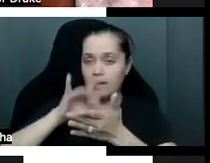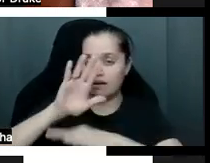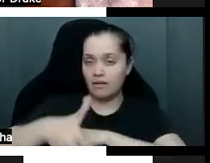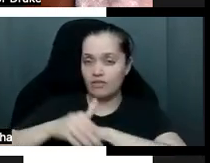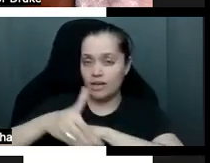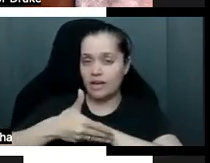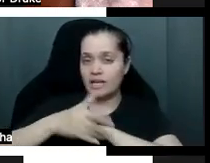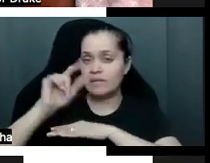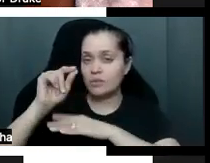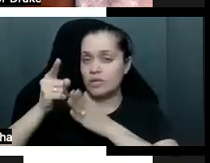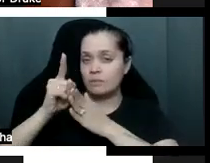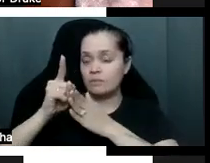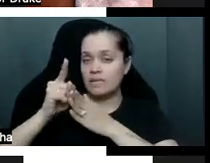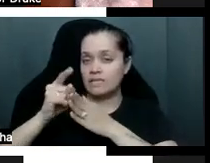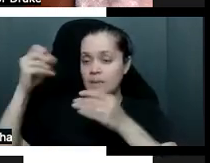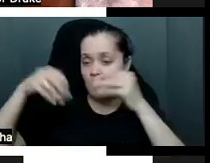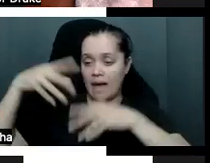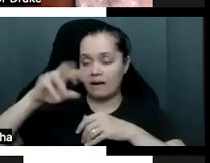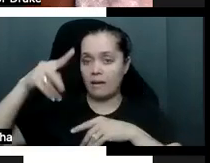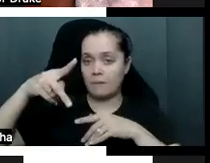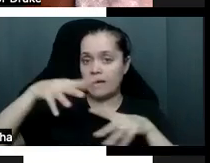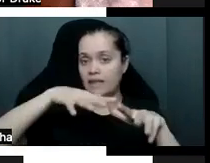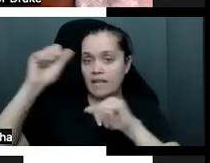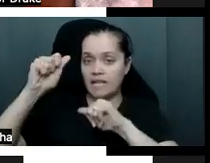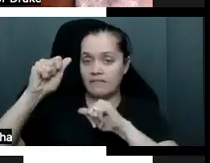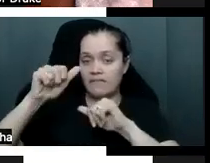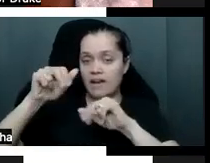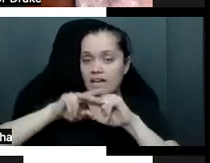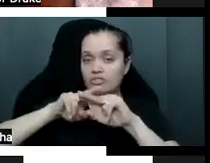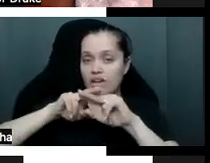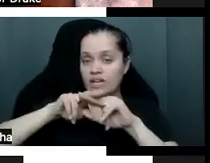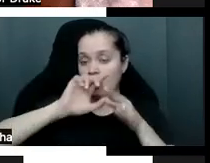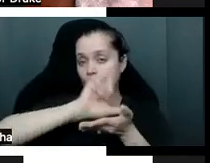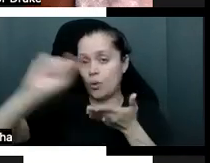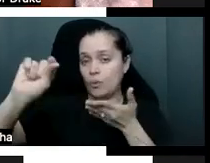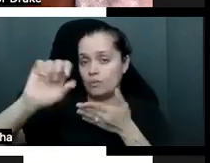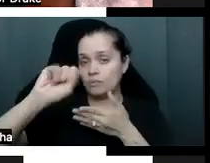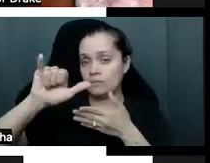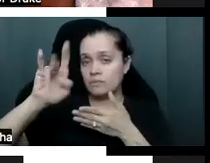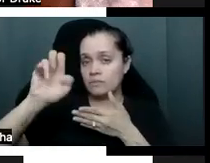had 20 minutes to pack a suitcase, and you were put on a railroad car and sent to Siberia.